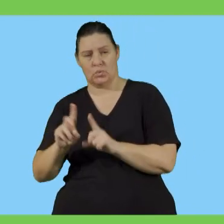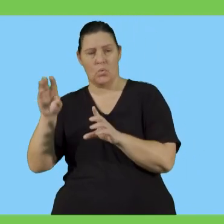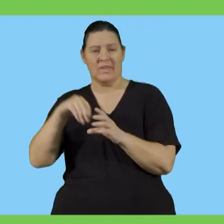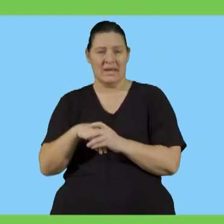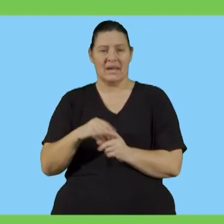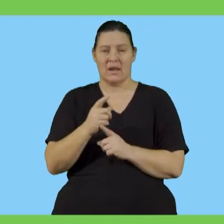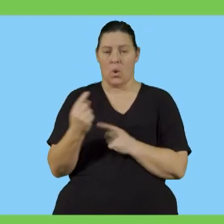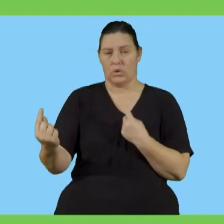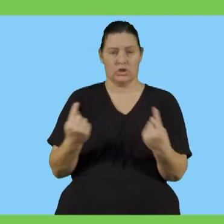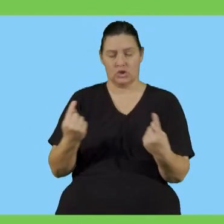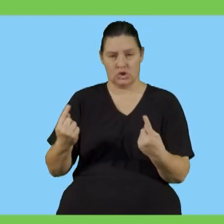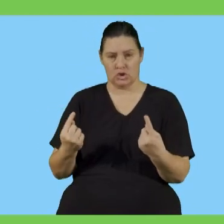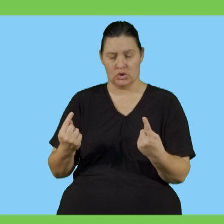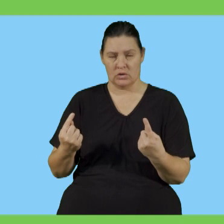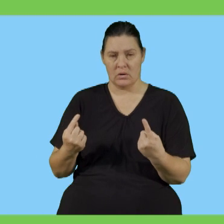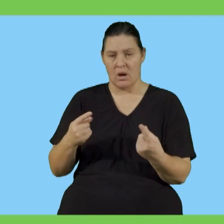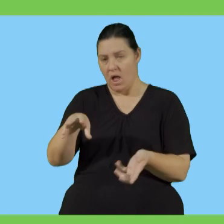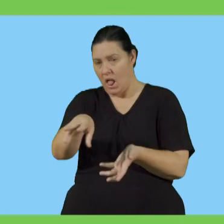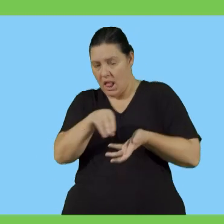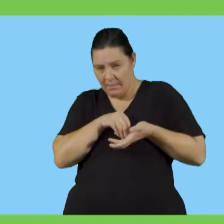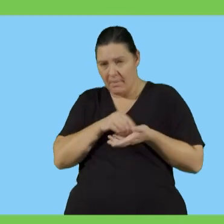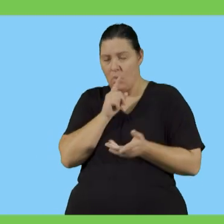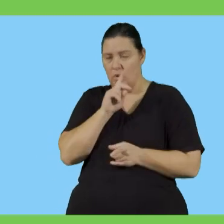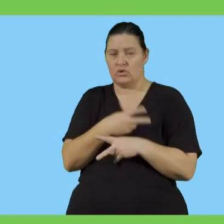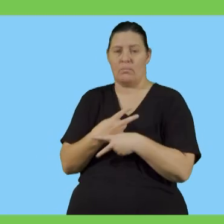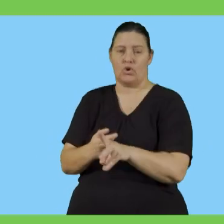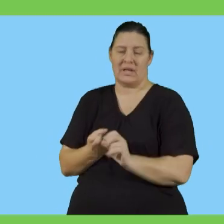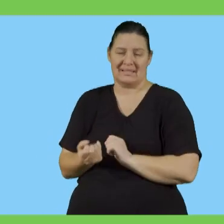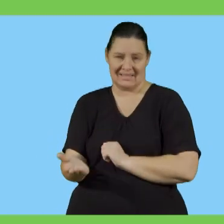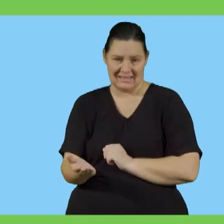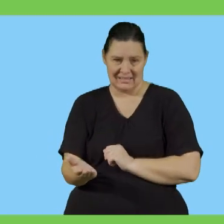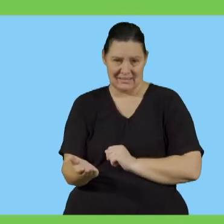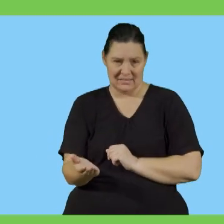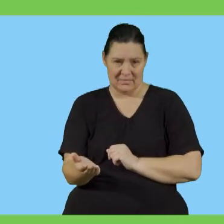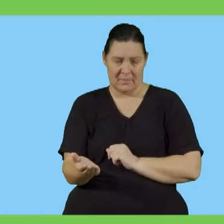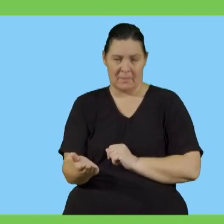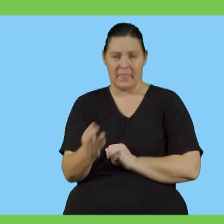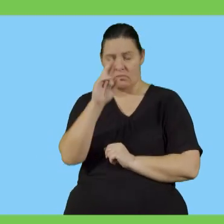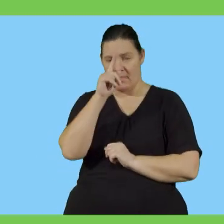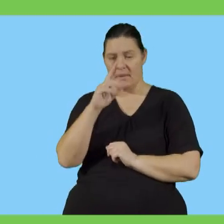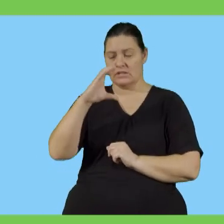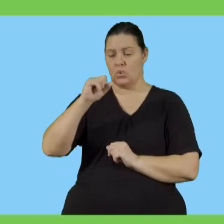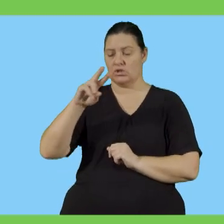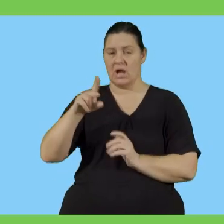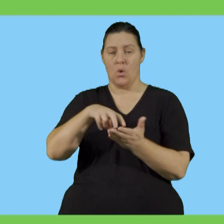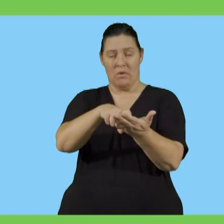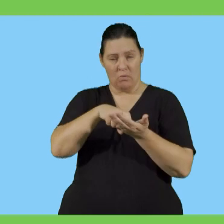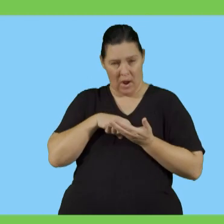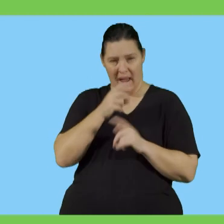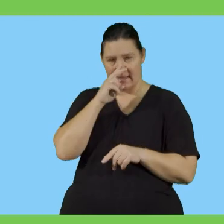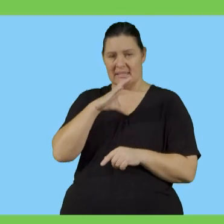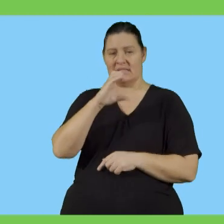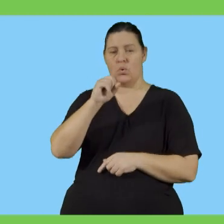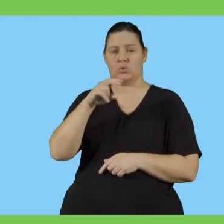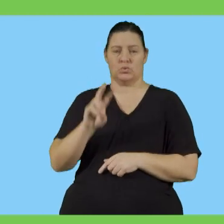terms of which one is the requirement and which one is the product. If you remember, photosynthesis requires